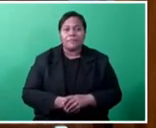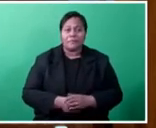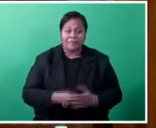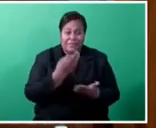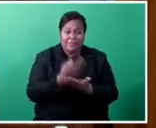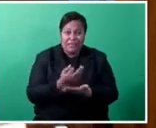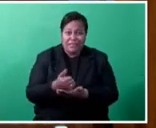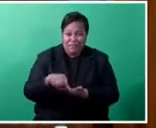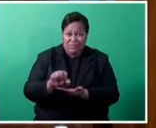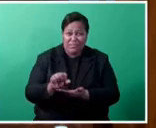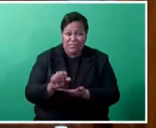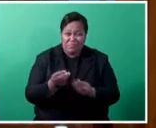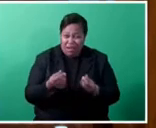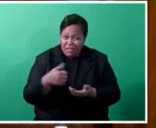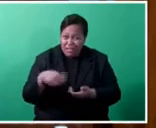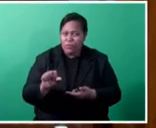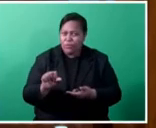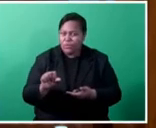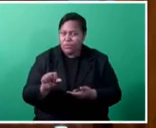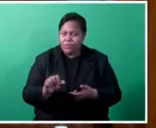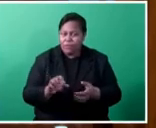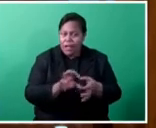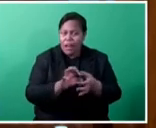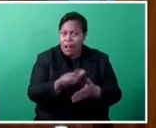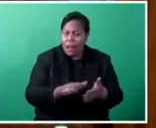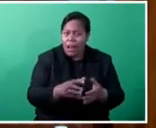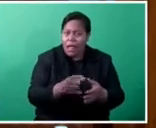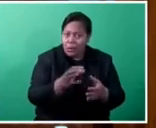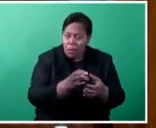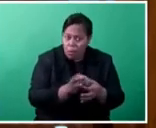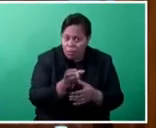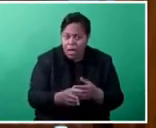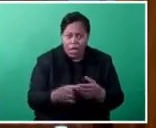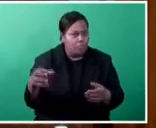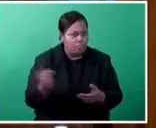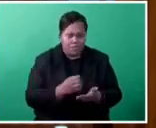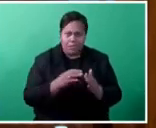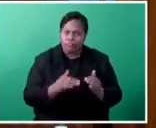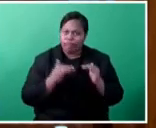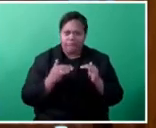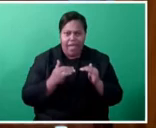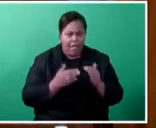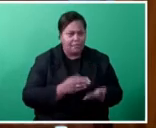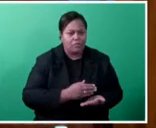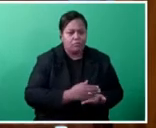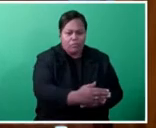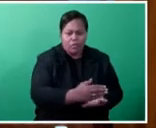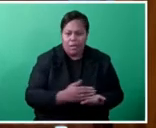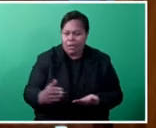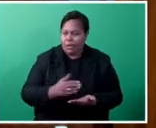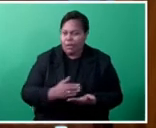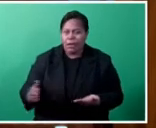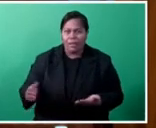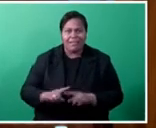the landowners' insecurities can only be elevated if the concept of equal distribution is adopted. The concept has proven